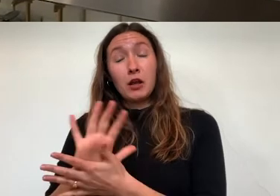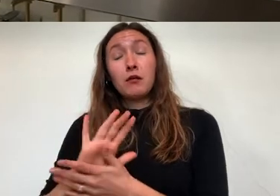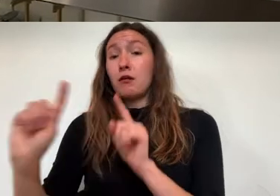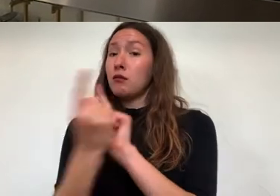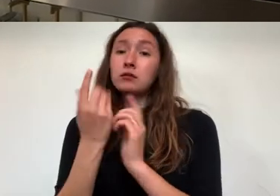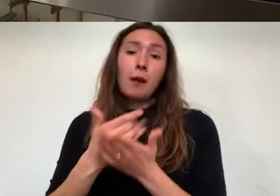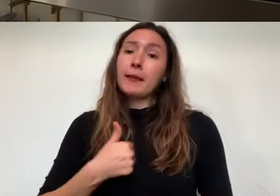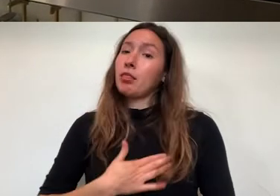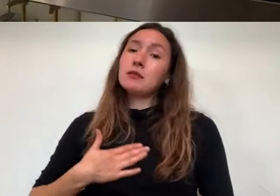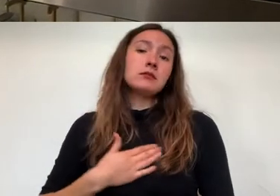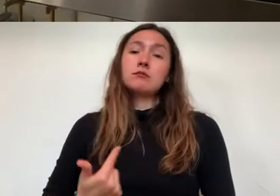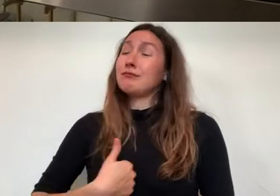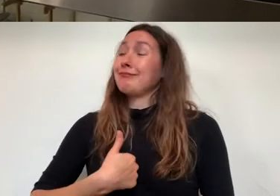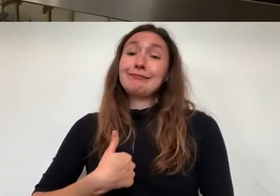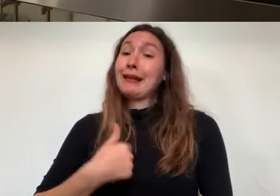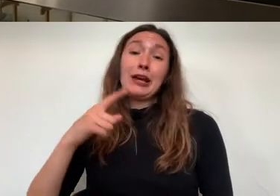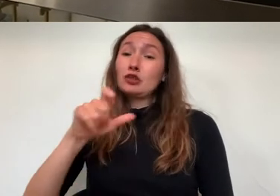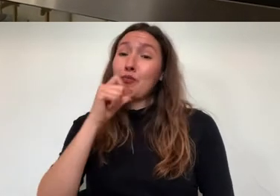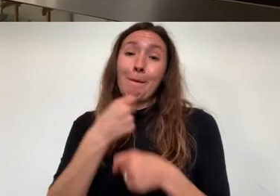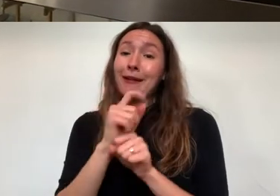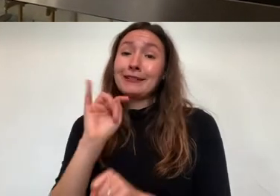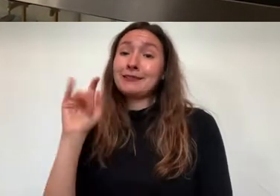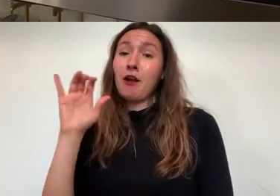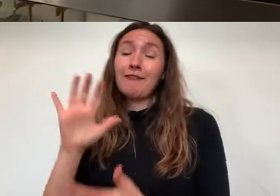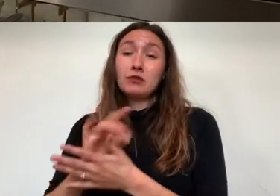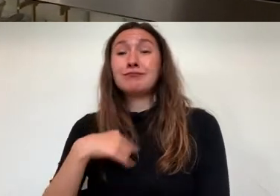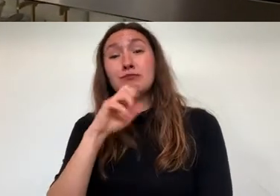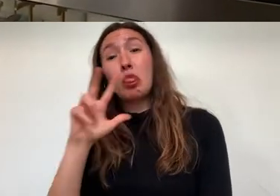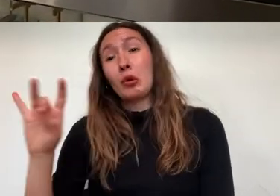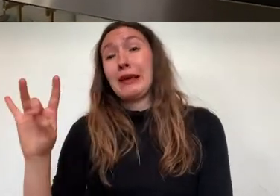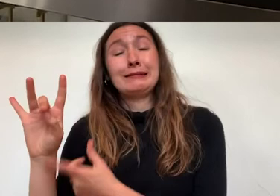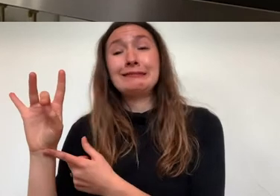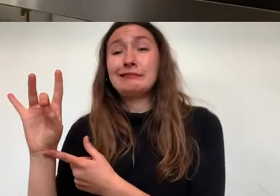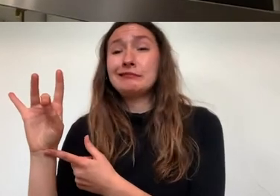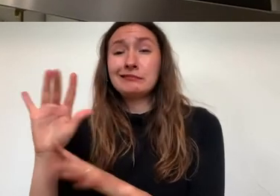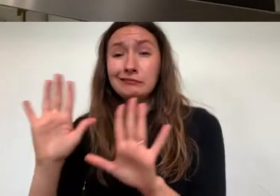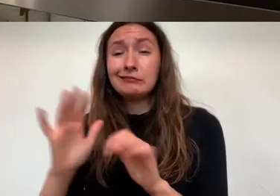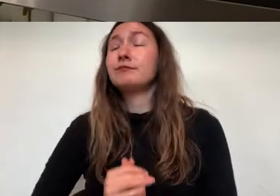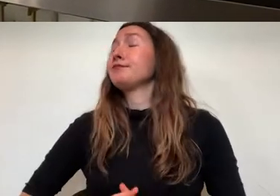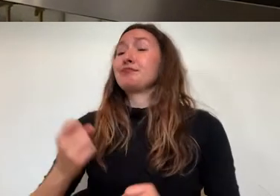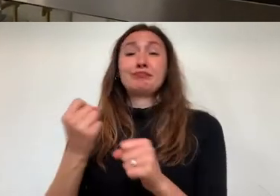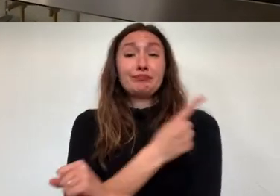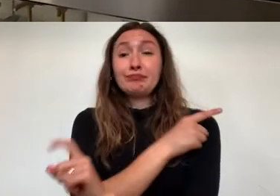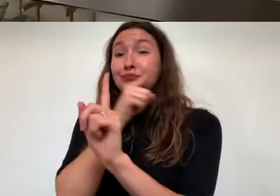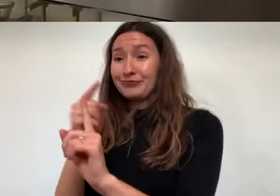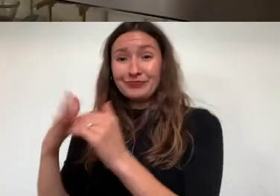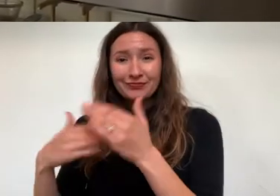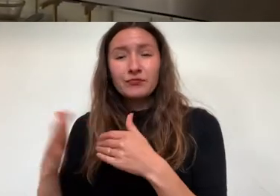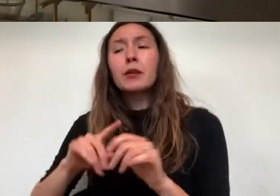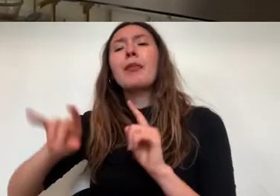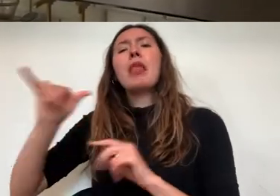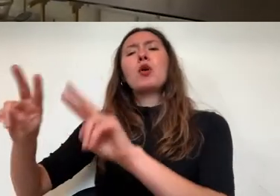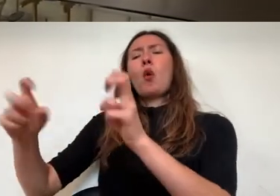because I don't need to be making TikTok videos. I'm 38. Mm-hmm. But the other part of this quote that really stuck